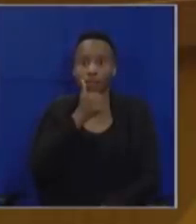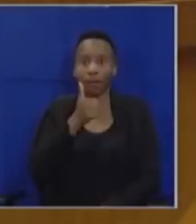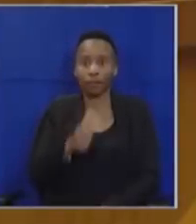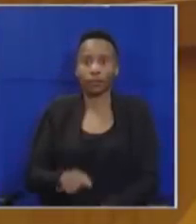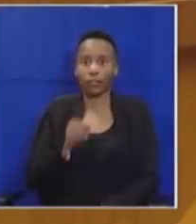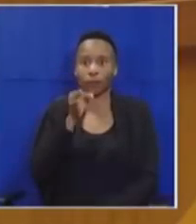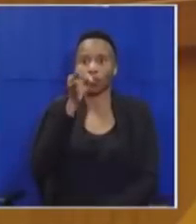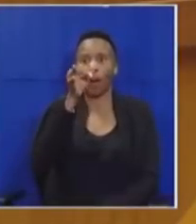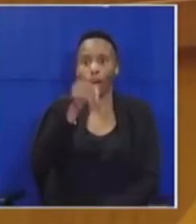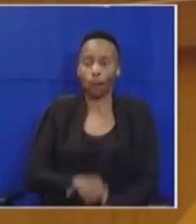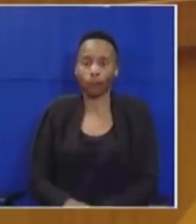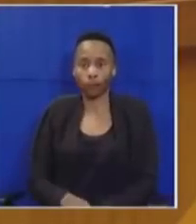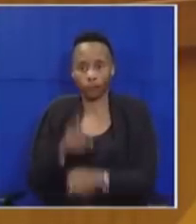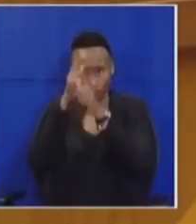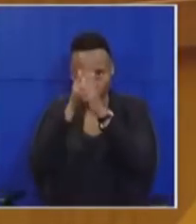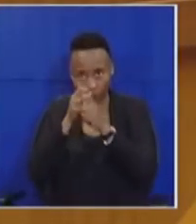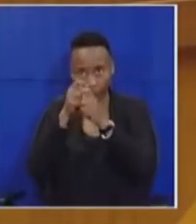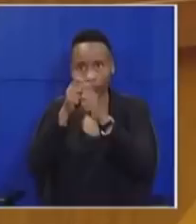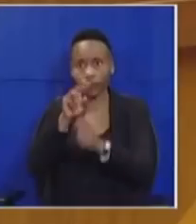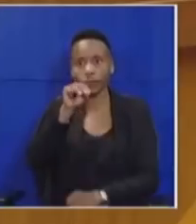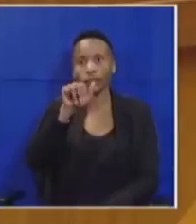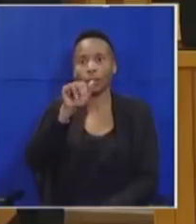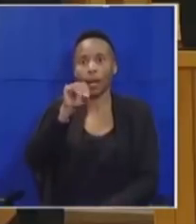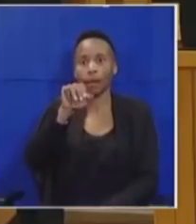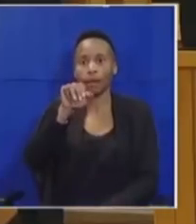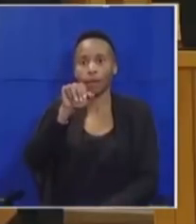The Honorable Maimane, the Leader of the Opposition.